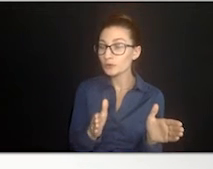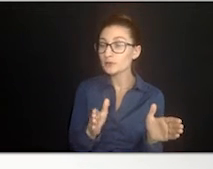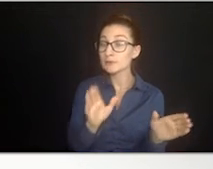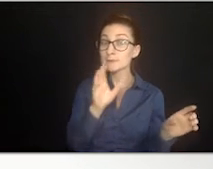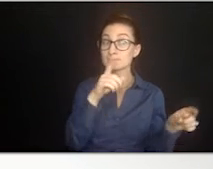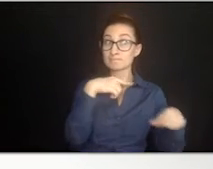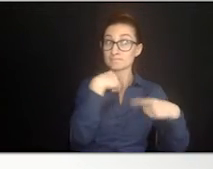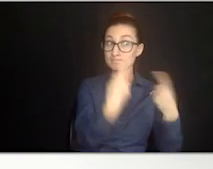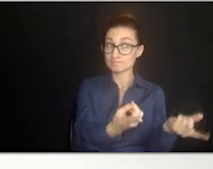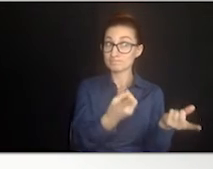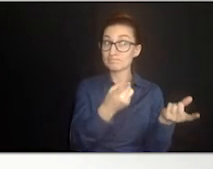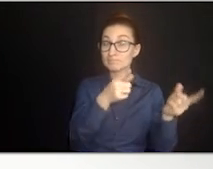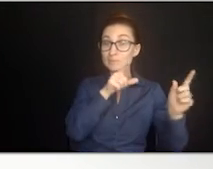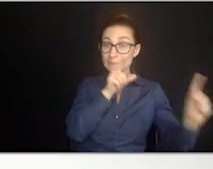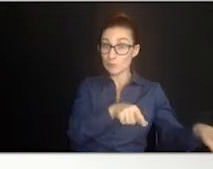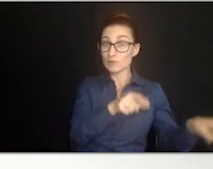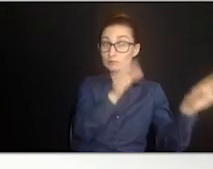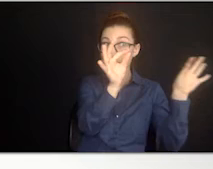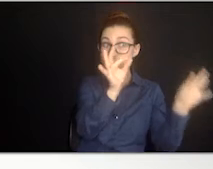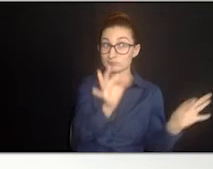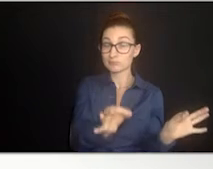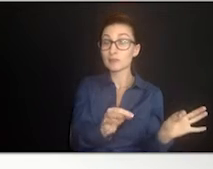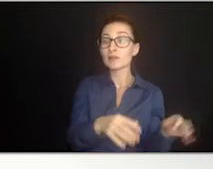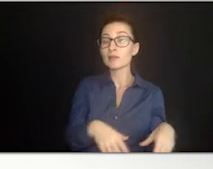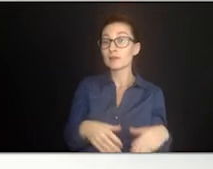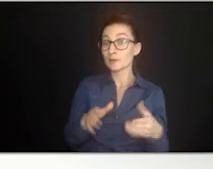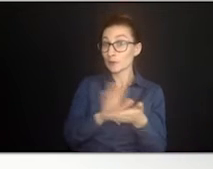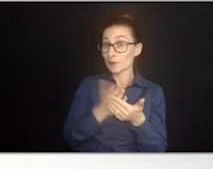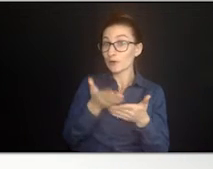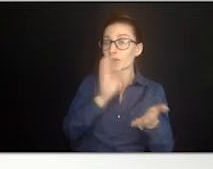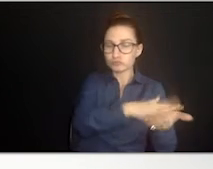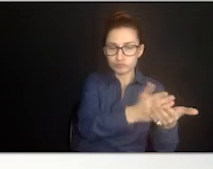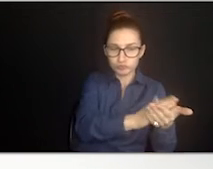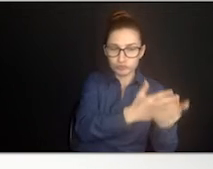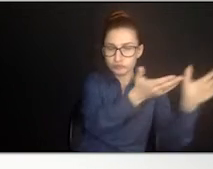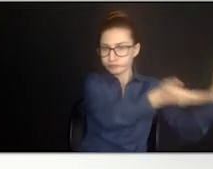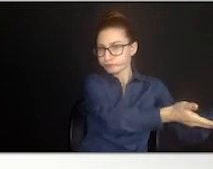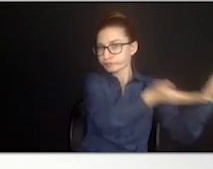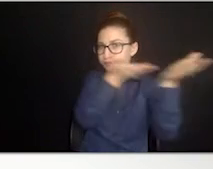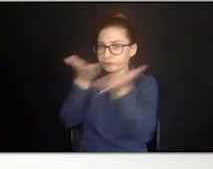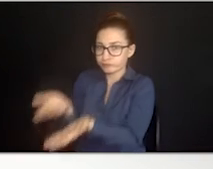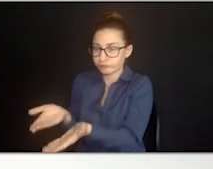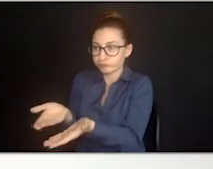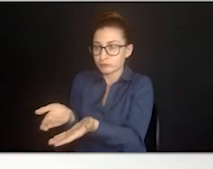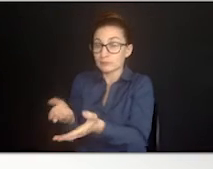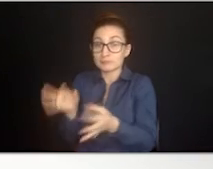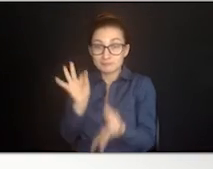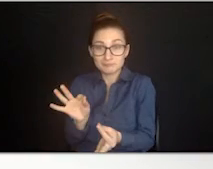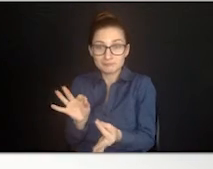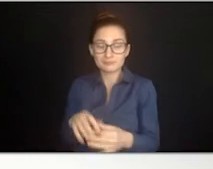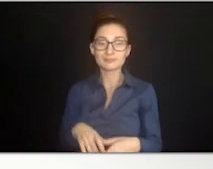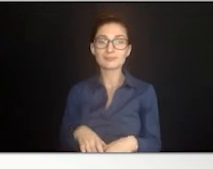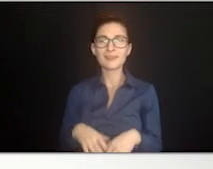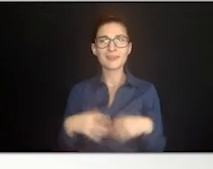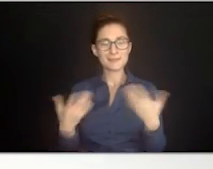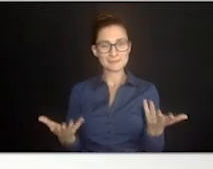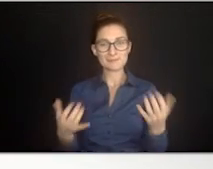to competently put it together and it's going to arrive at your table just like you ordered it. Now think about this.